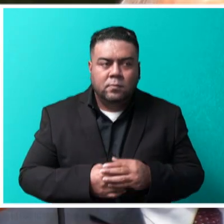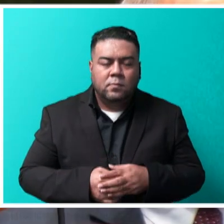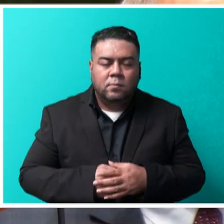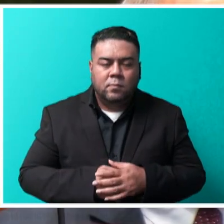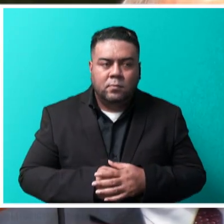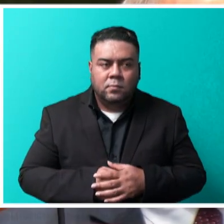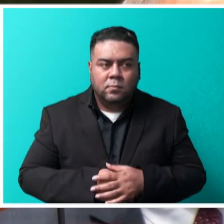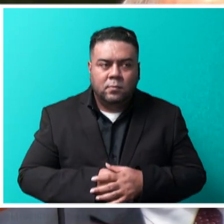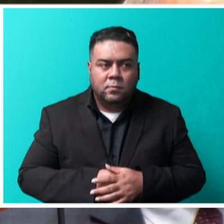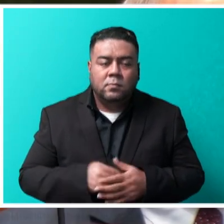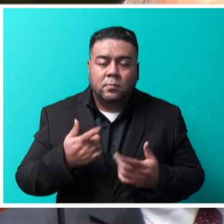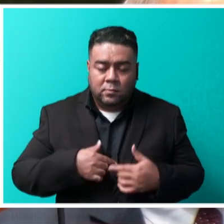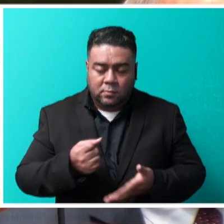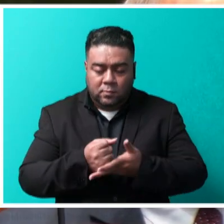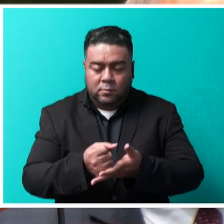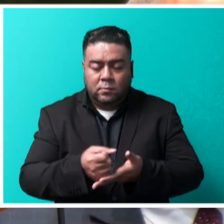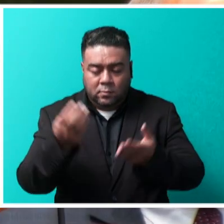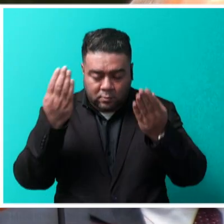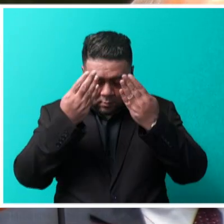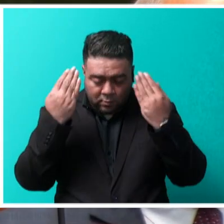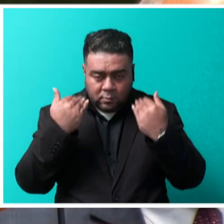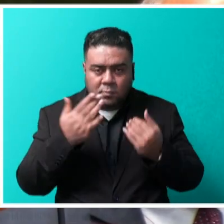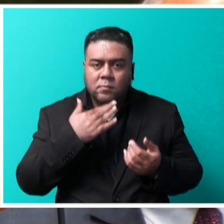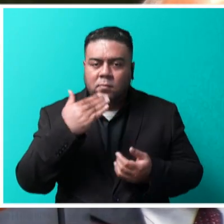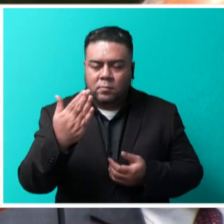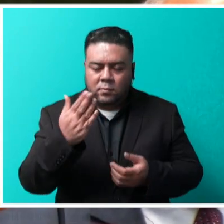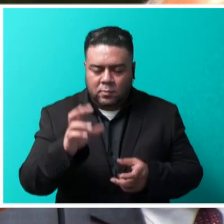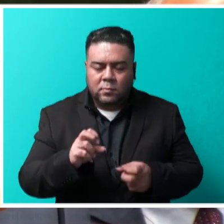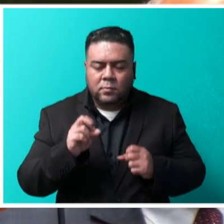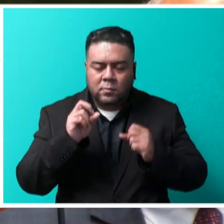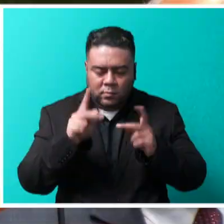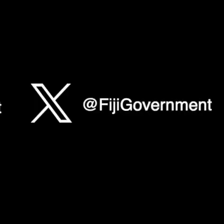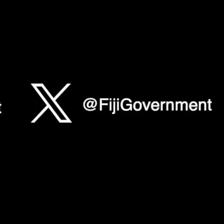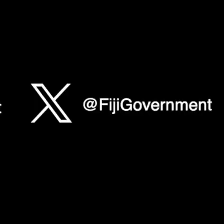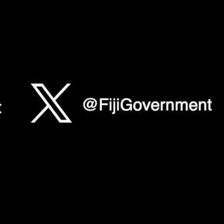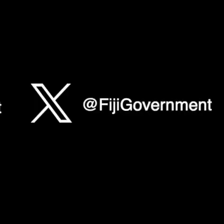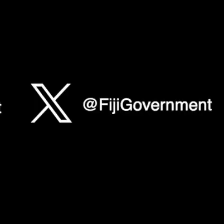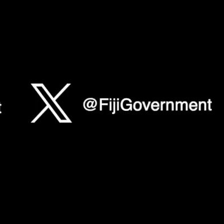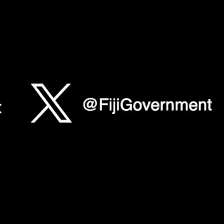prioritized. I support this budget, Mr. Speaker, and I thank you for this time. Aka.